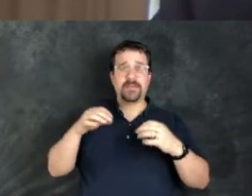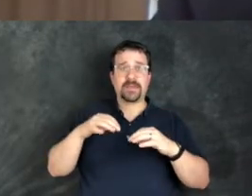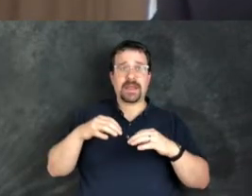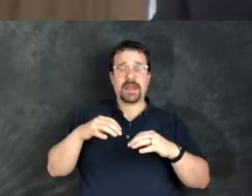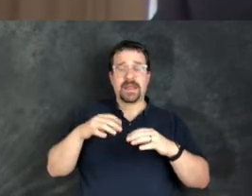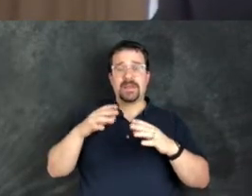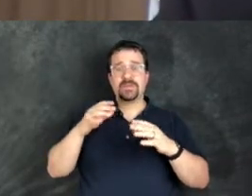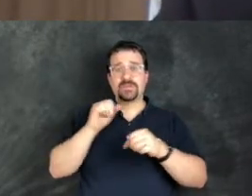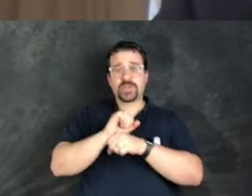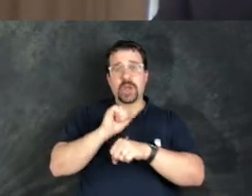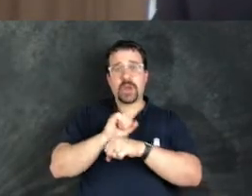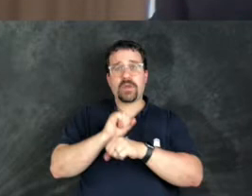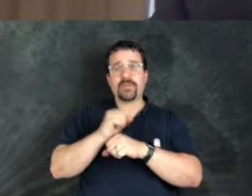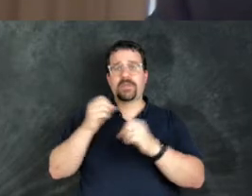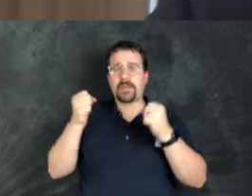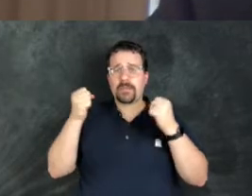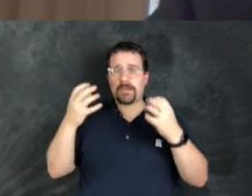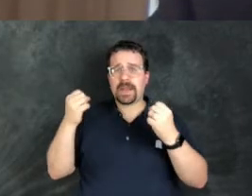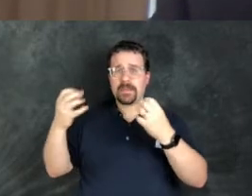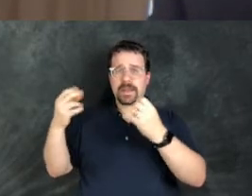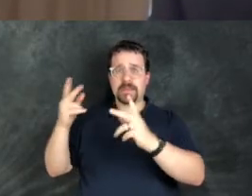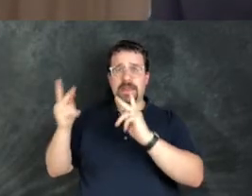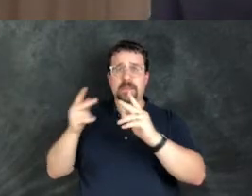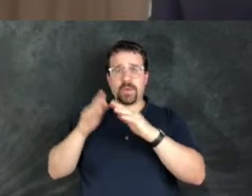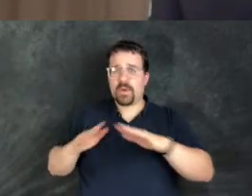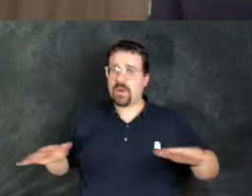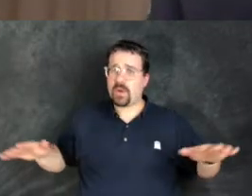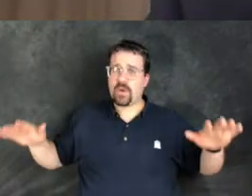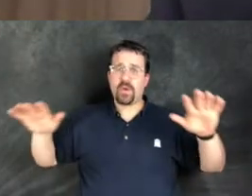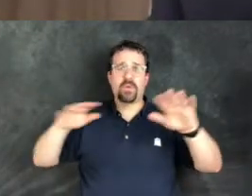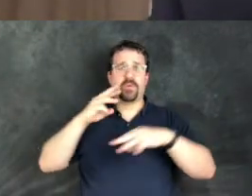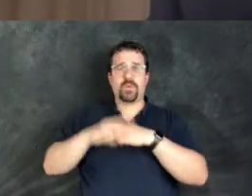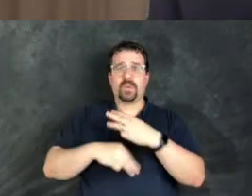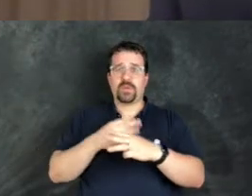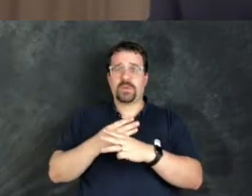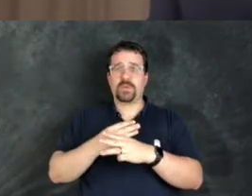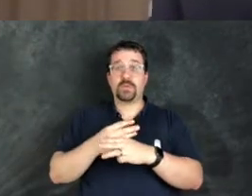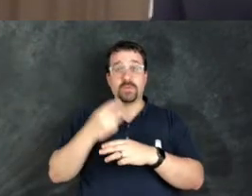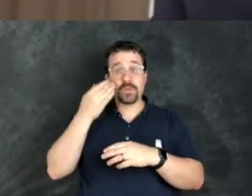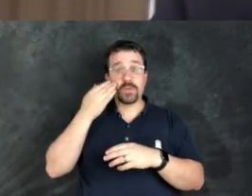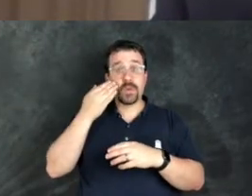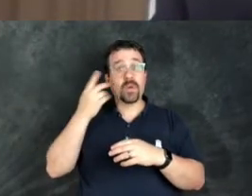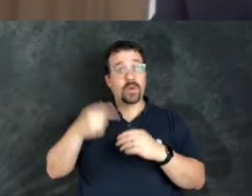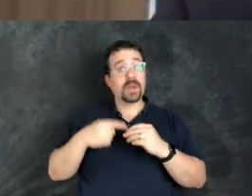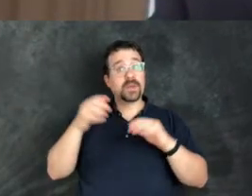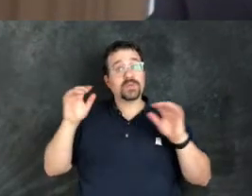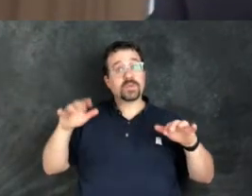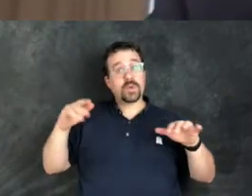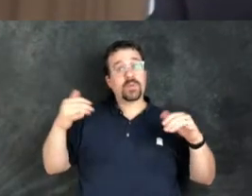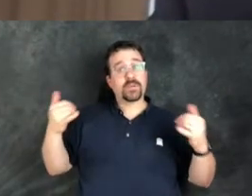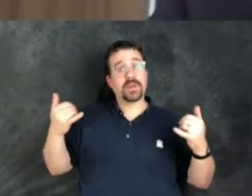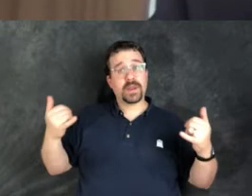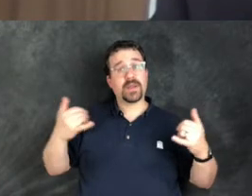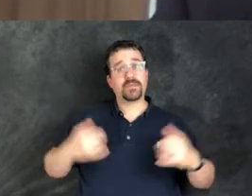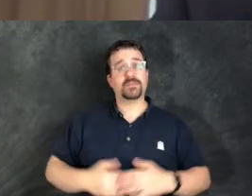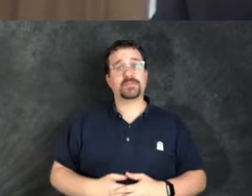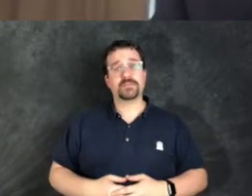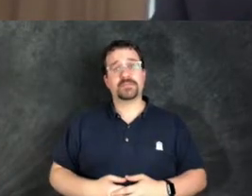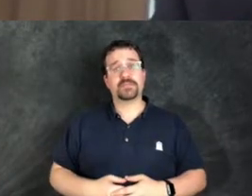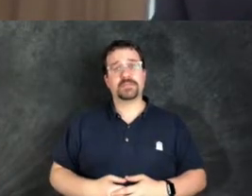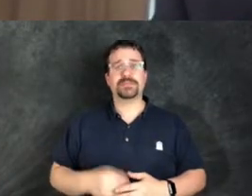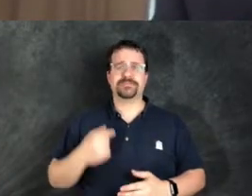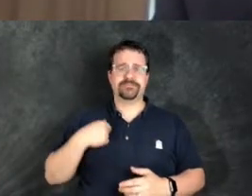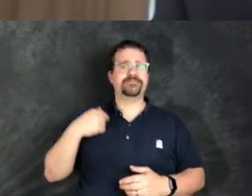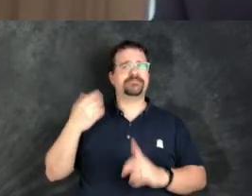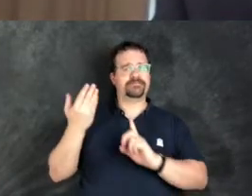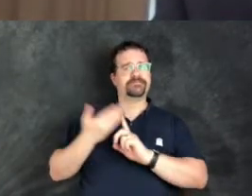of hundreds of thousands of people worldwide. We know about storms, and I'm